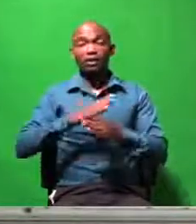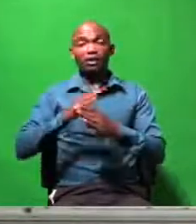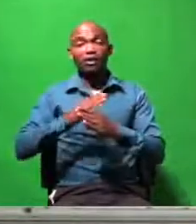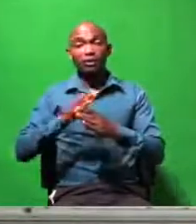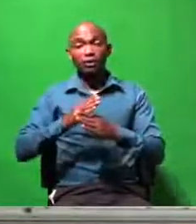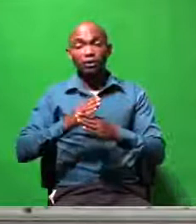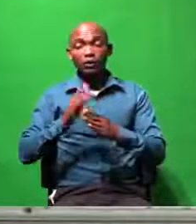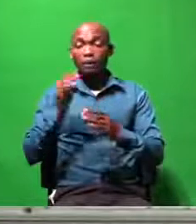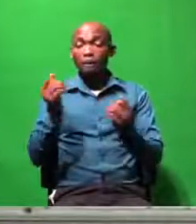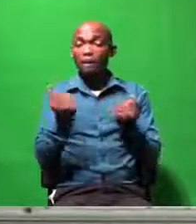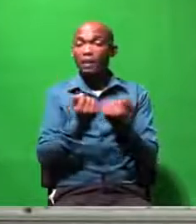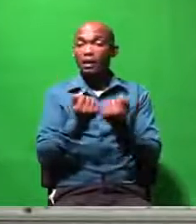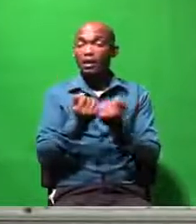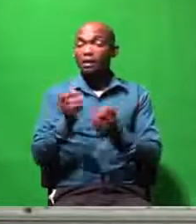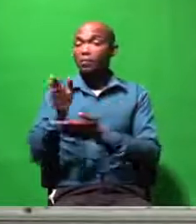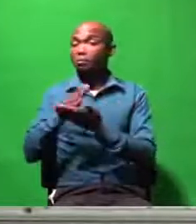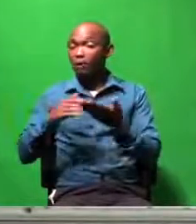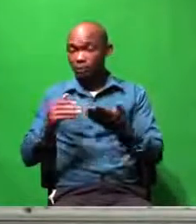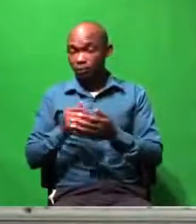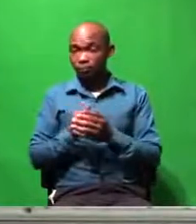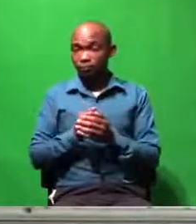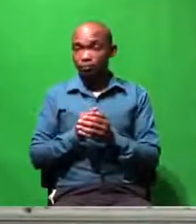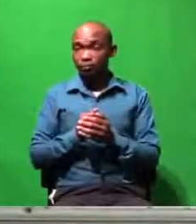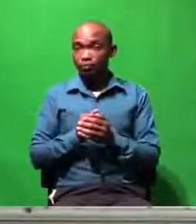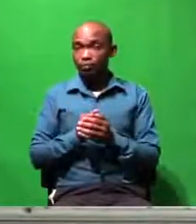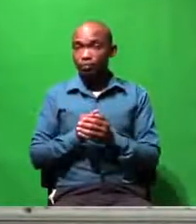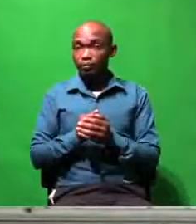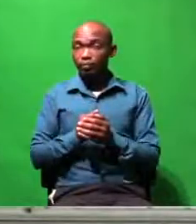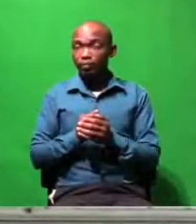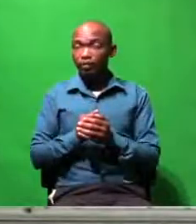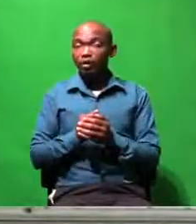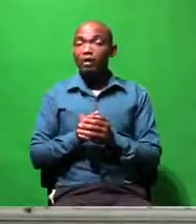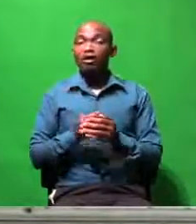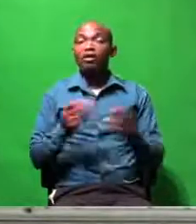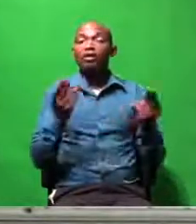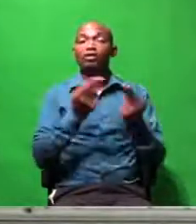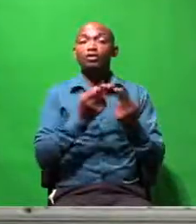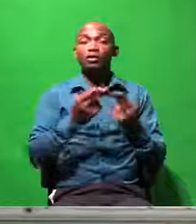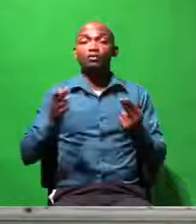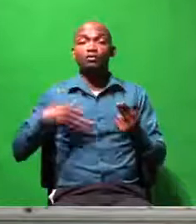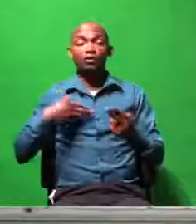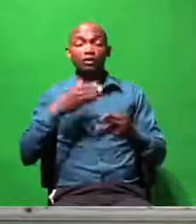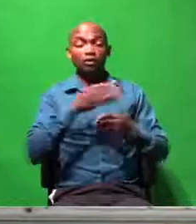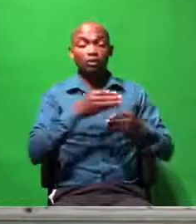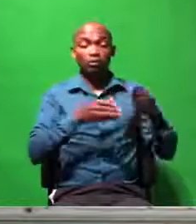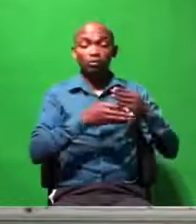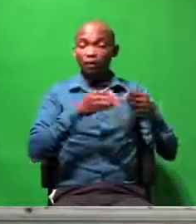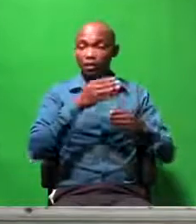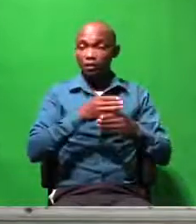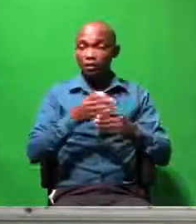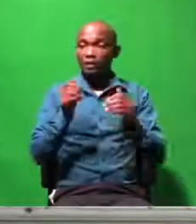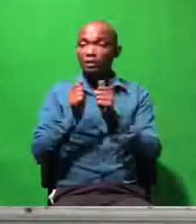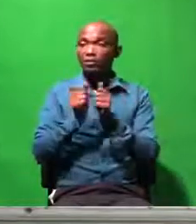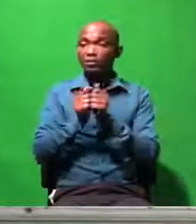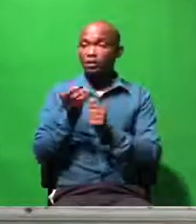to make that. Also, if we need to build the roads here,